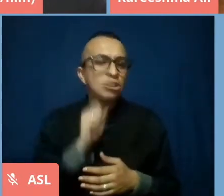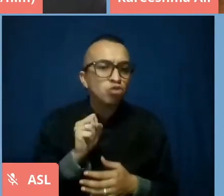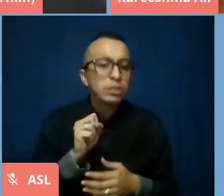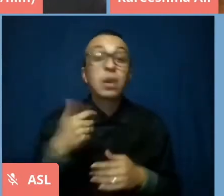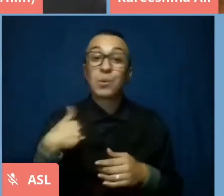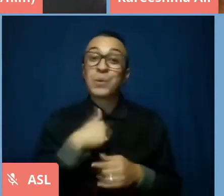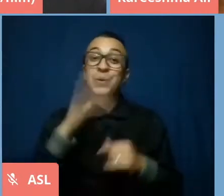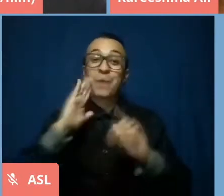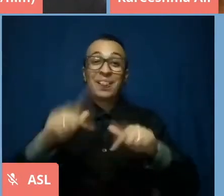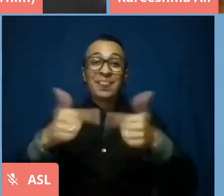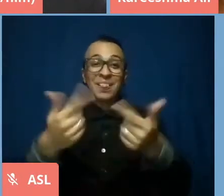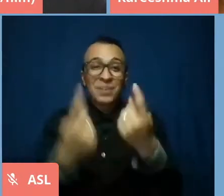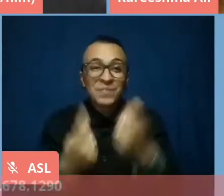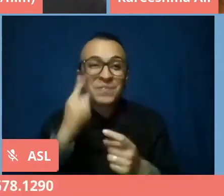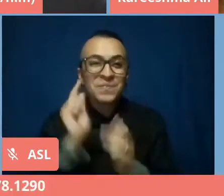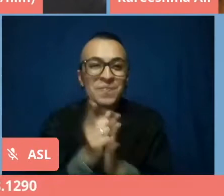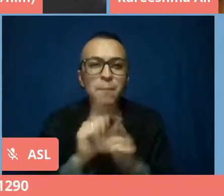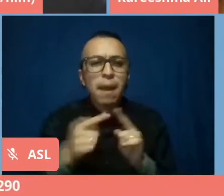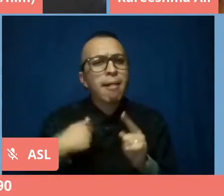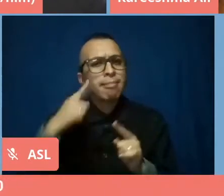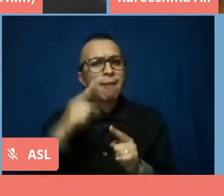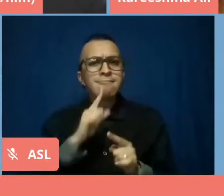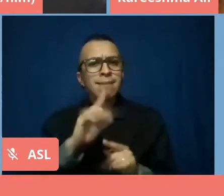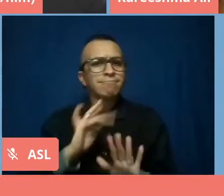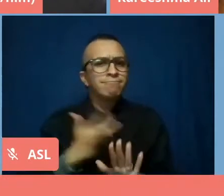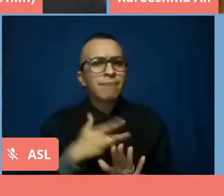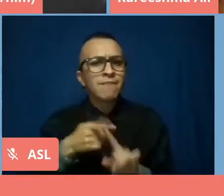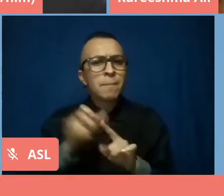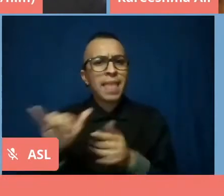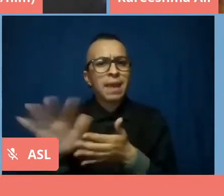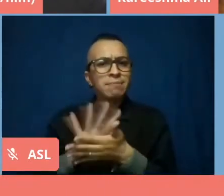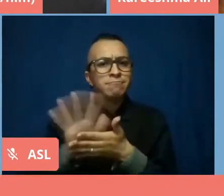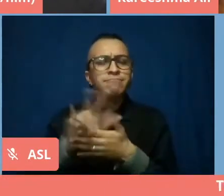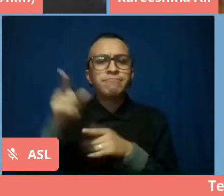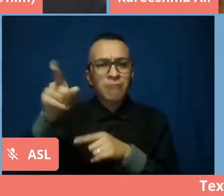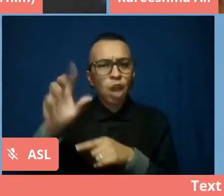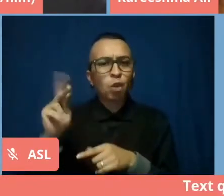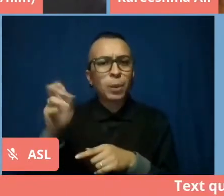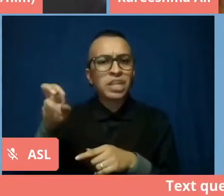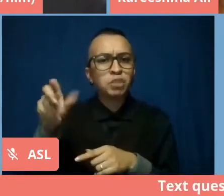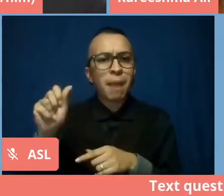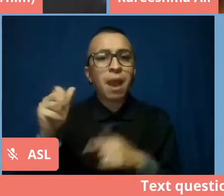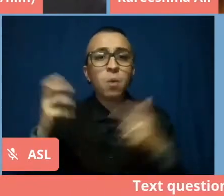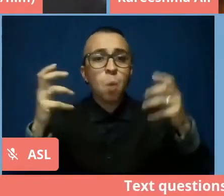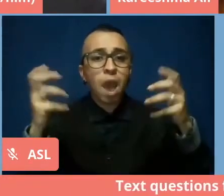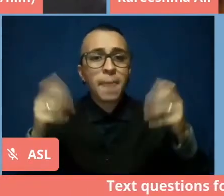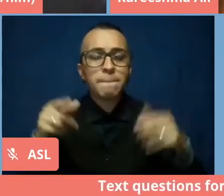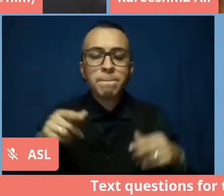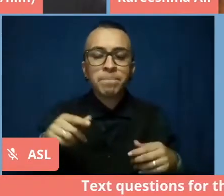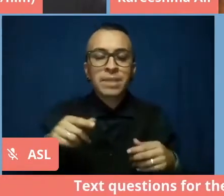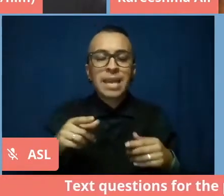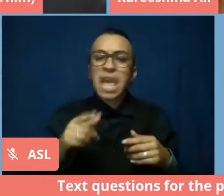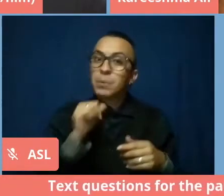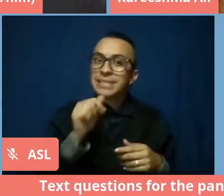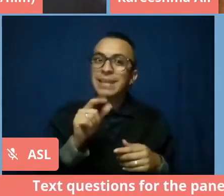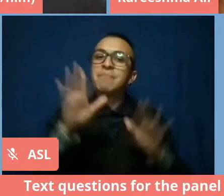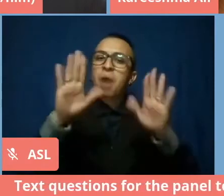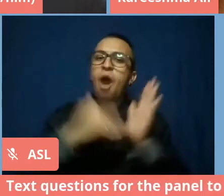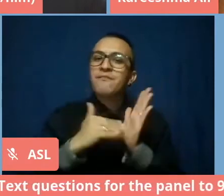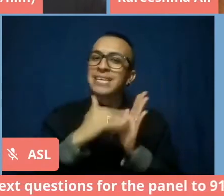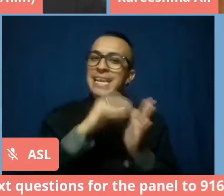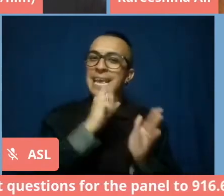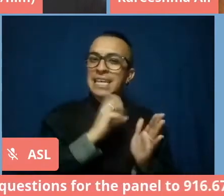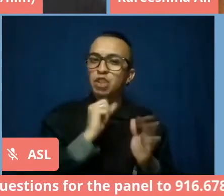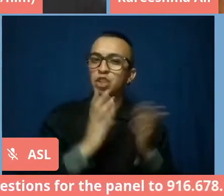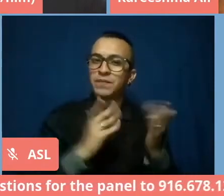just a second, but I thought one of the things that was also so striking by the film, Karishma, is that it wasn't so often in aging services, I find